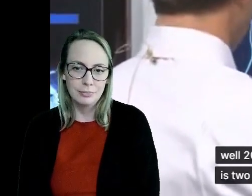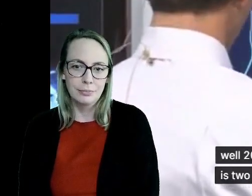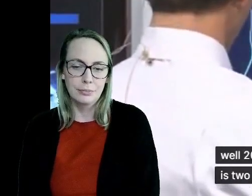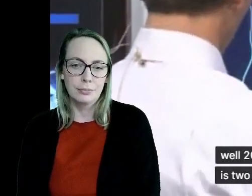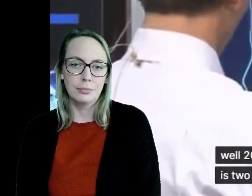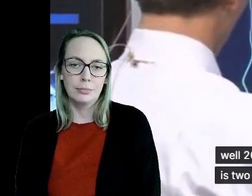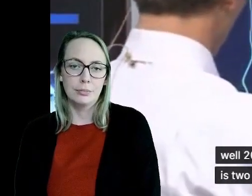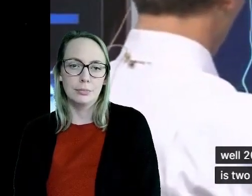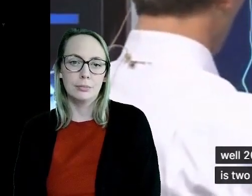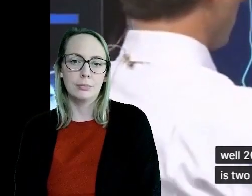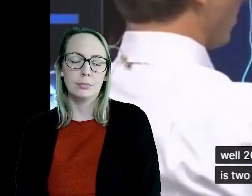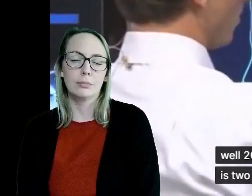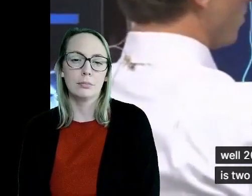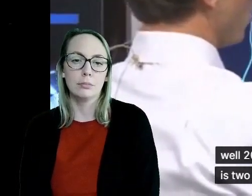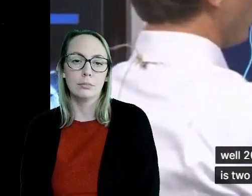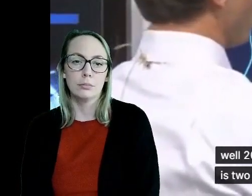equals,